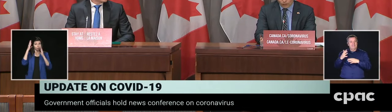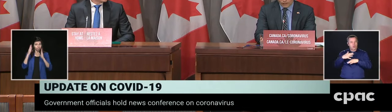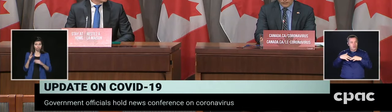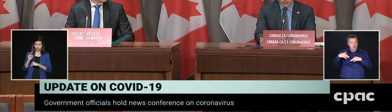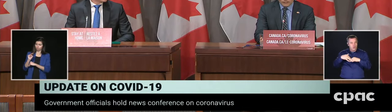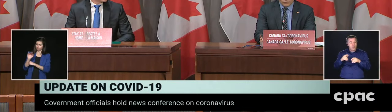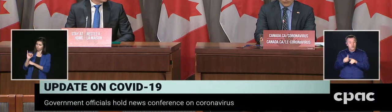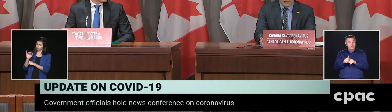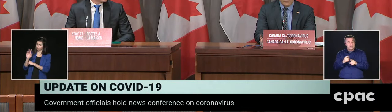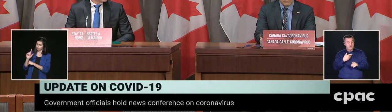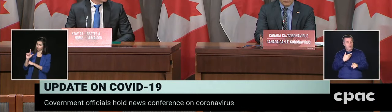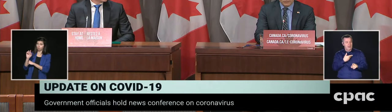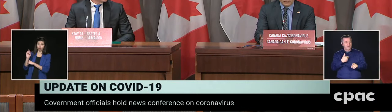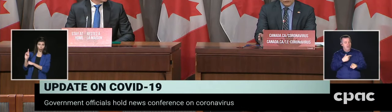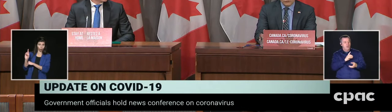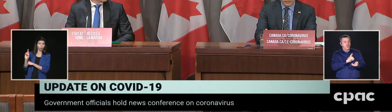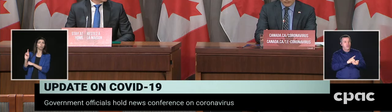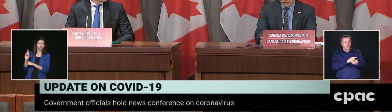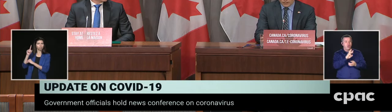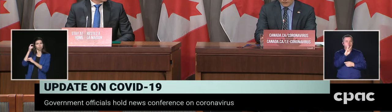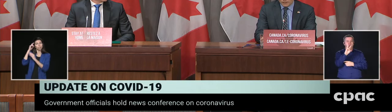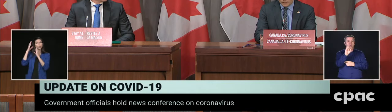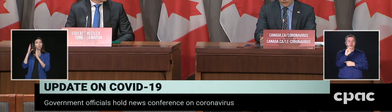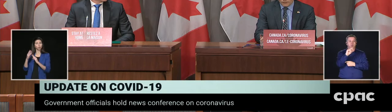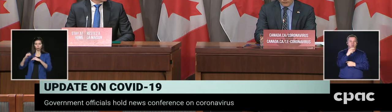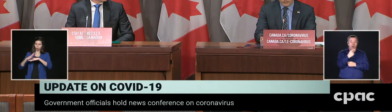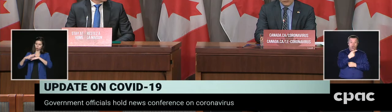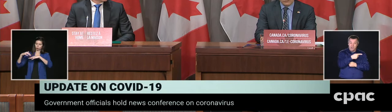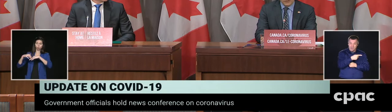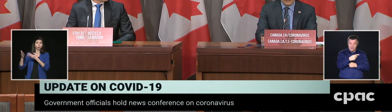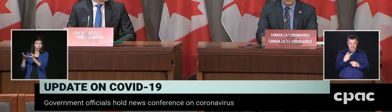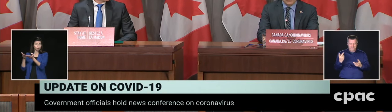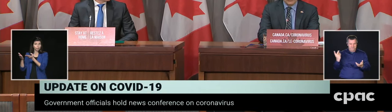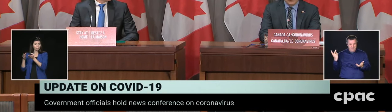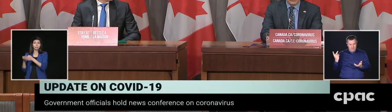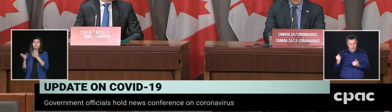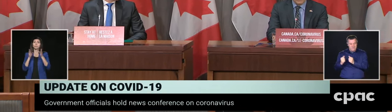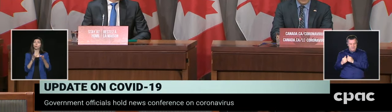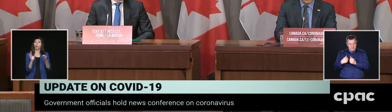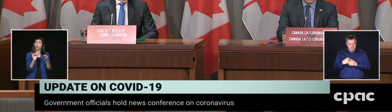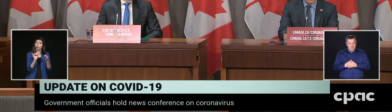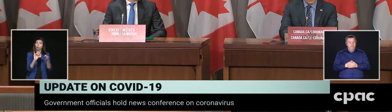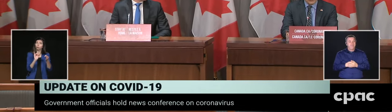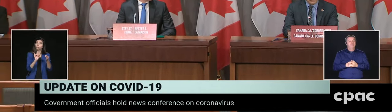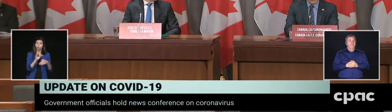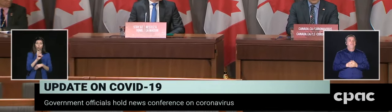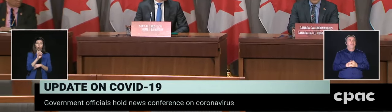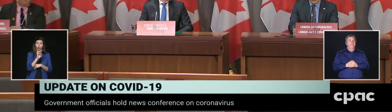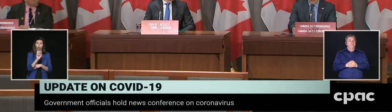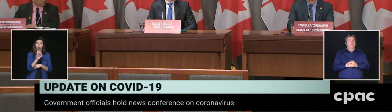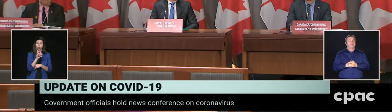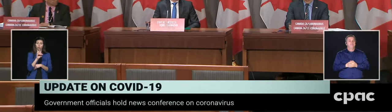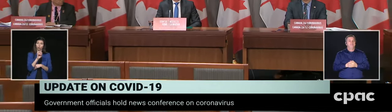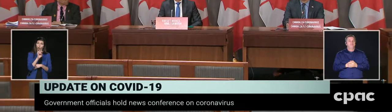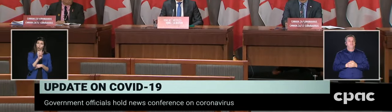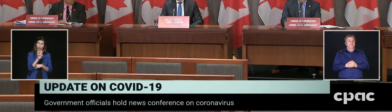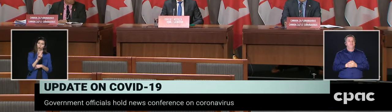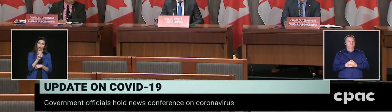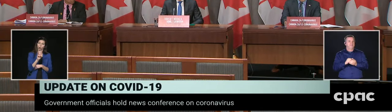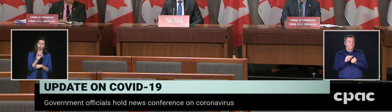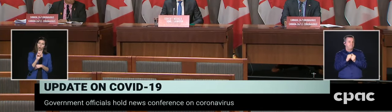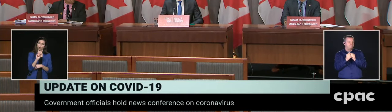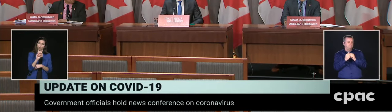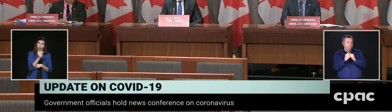Dr. Wong. So I have the pleasure of being in the company of Minister Marc Miller, who is Minister of Indigenous Services, and